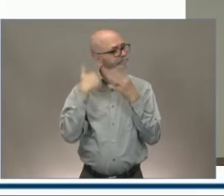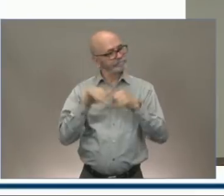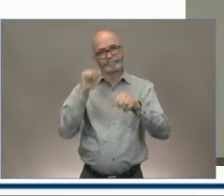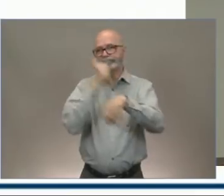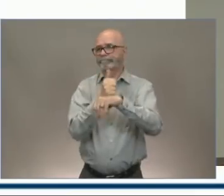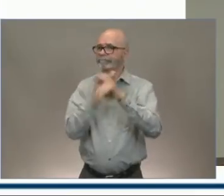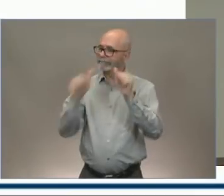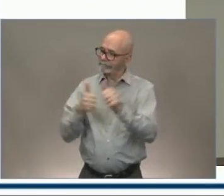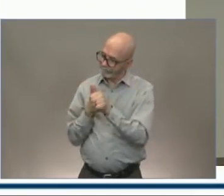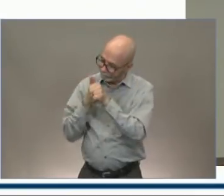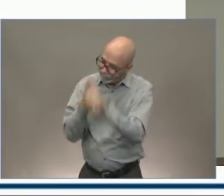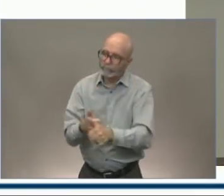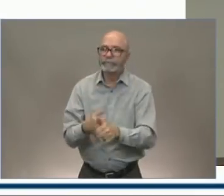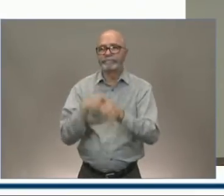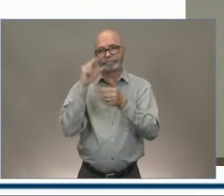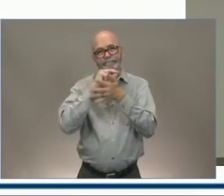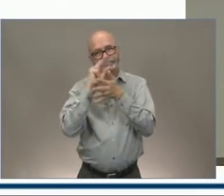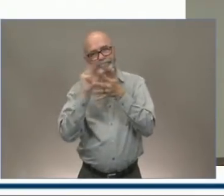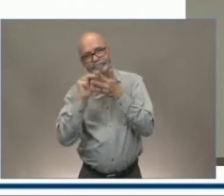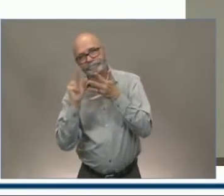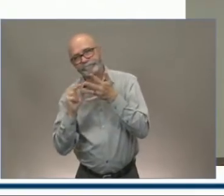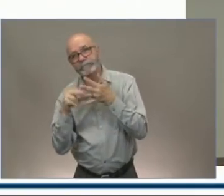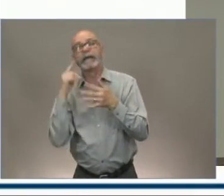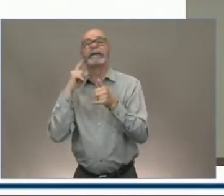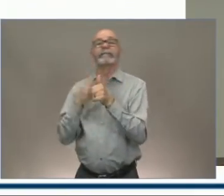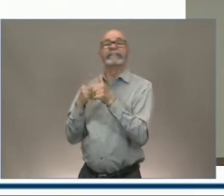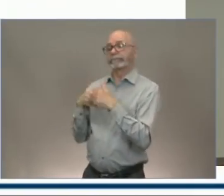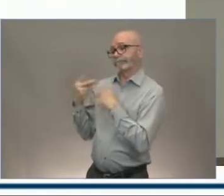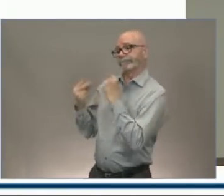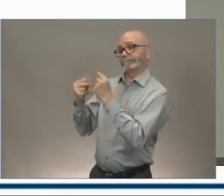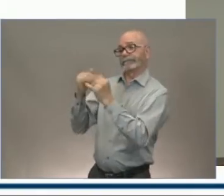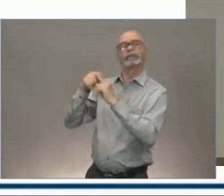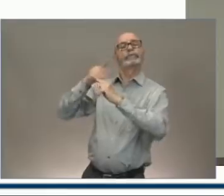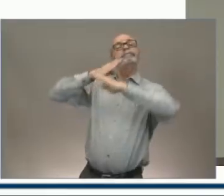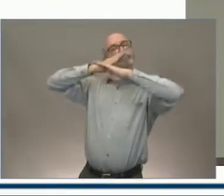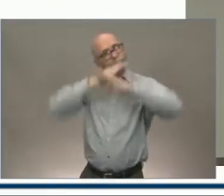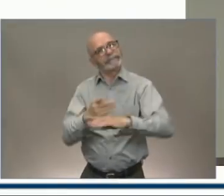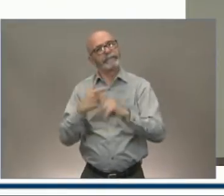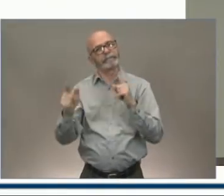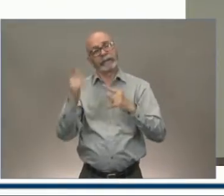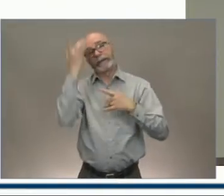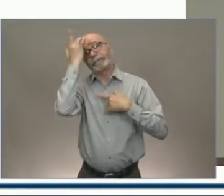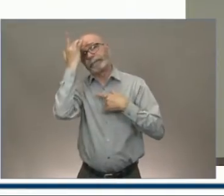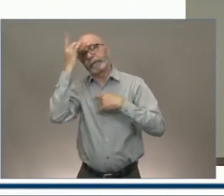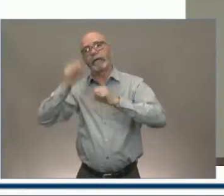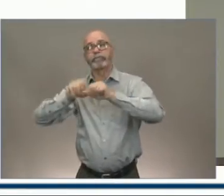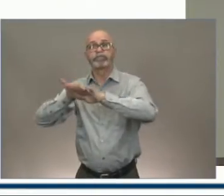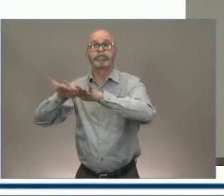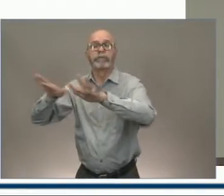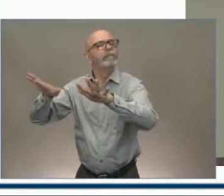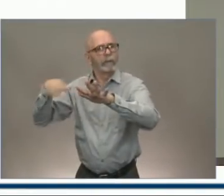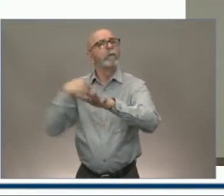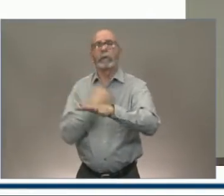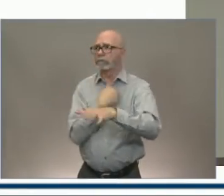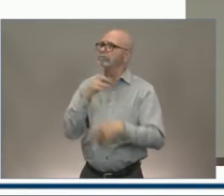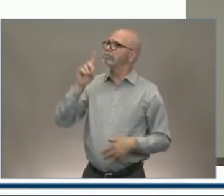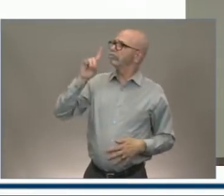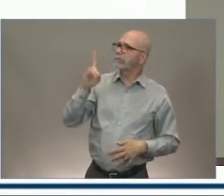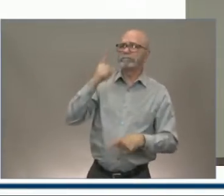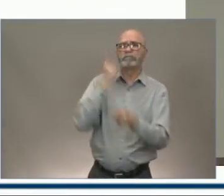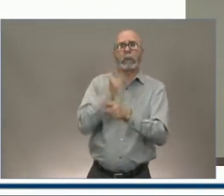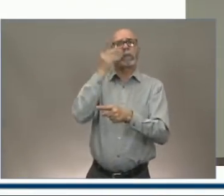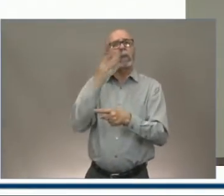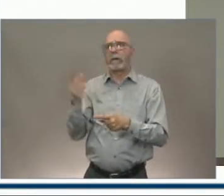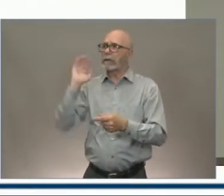the vaccine. And I think we'll be able to look back and say each of us did our part to keep Nova Scotia safe during